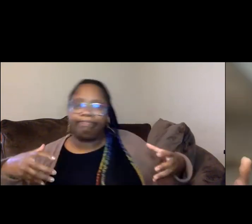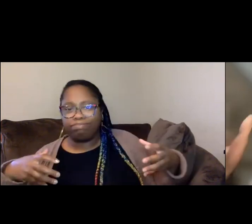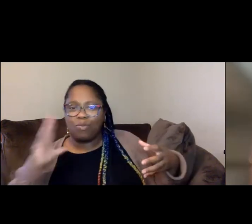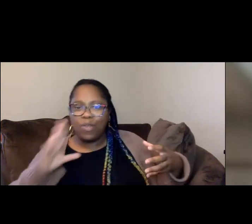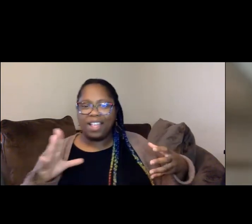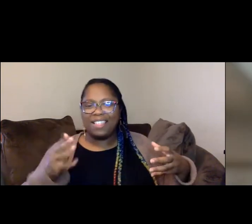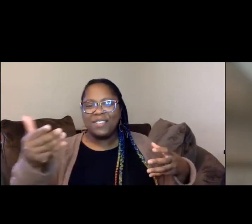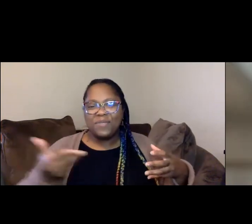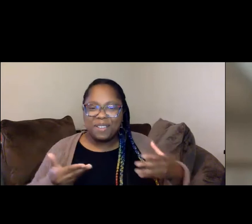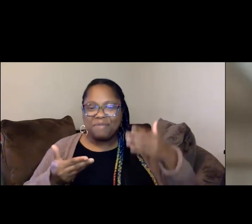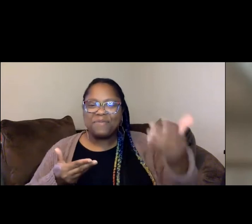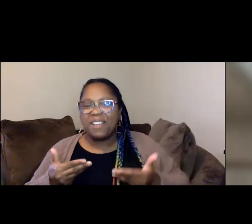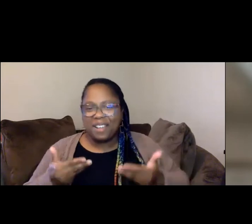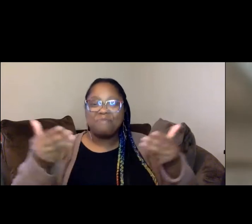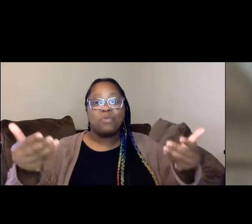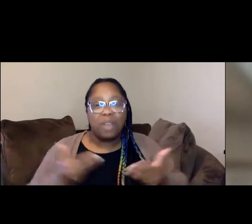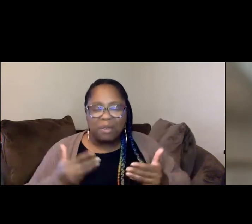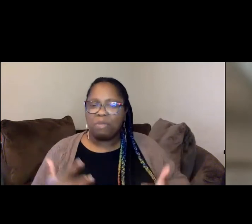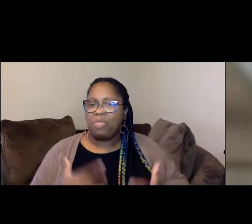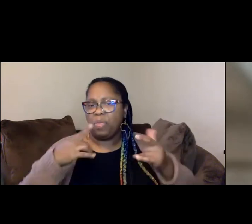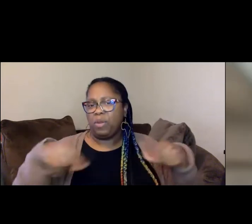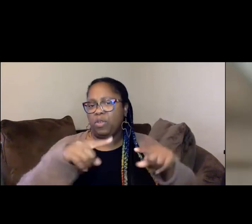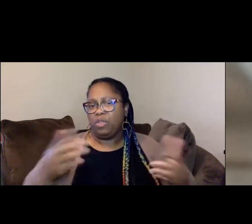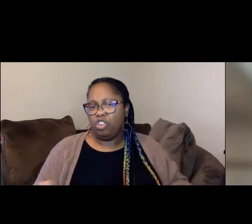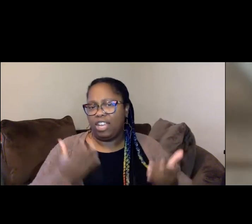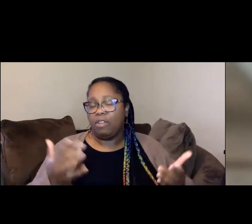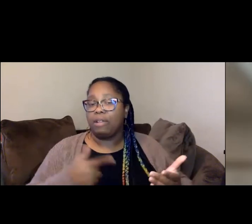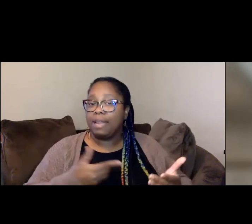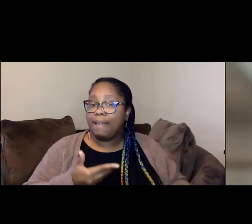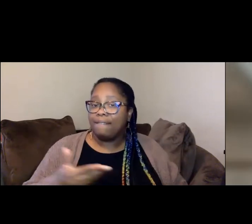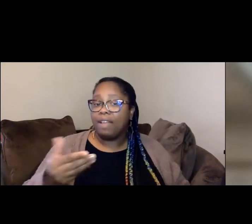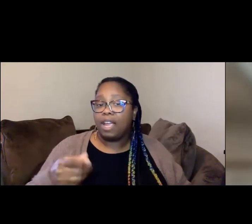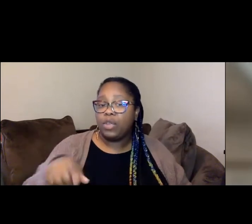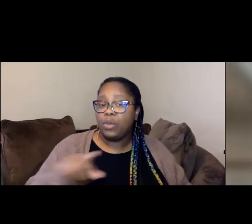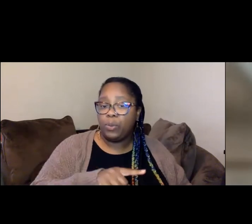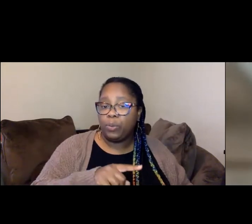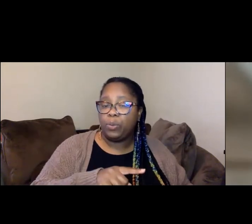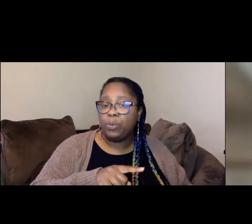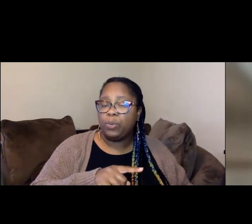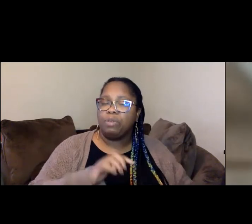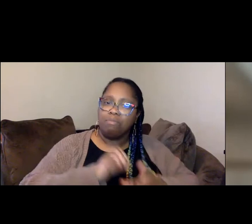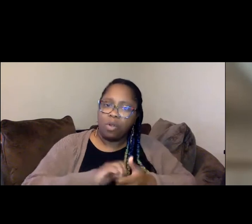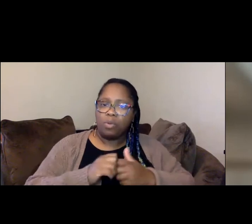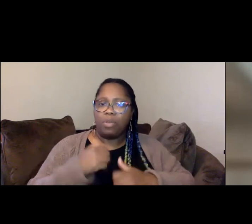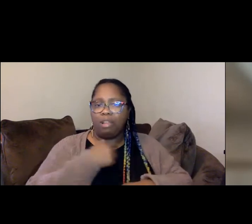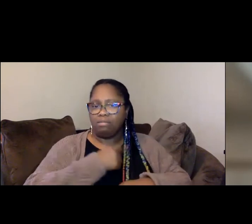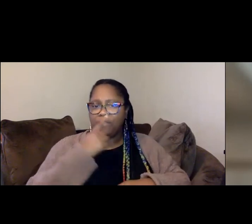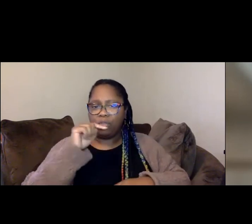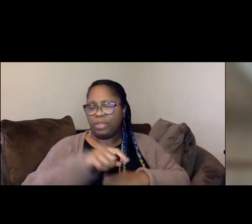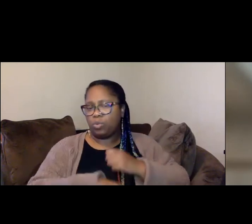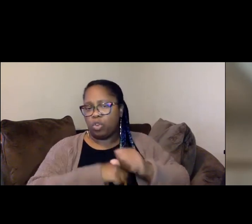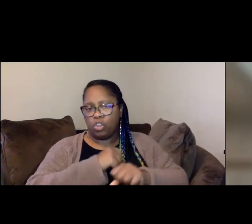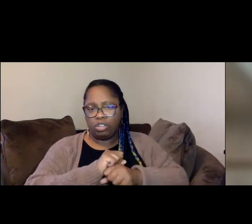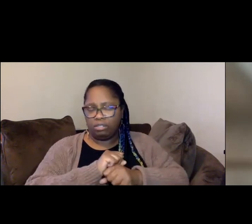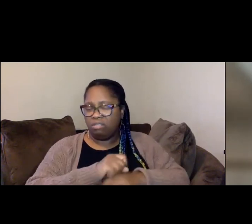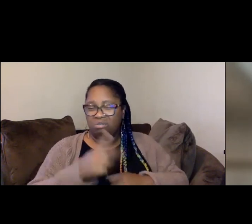welcome. We're thrilled to have you. And I invite you, right, to partner with us to do this work, right? You saw